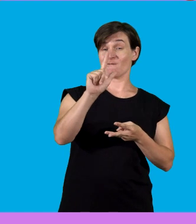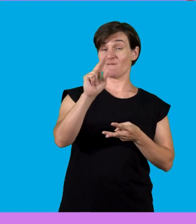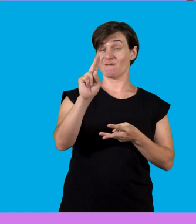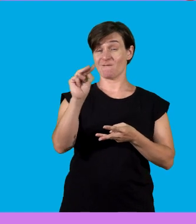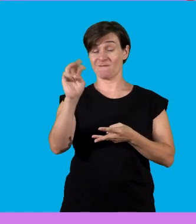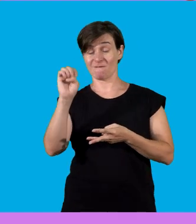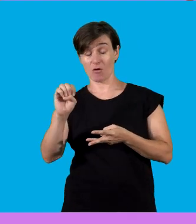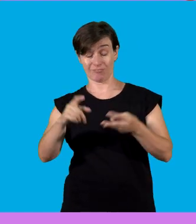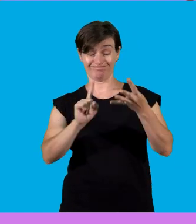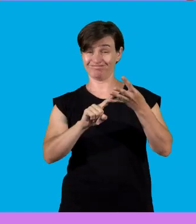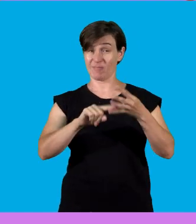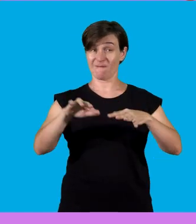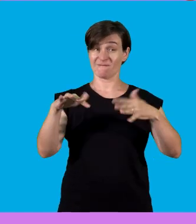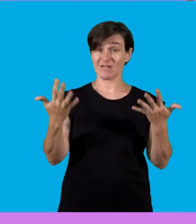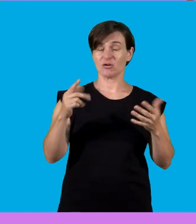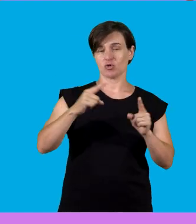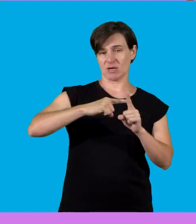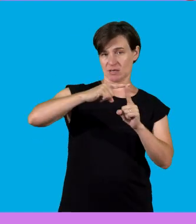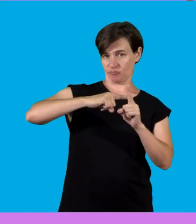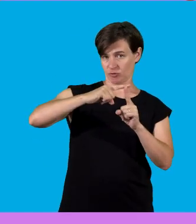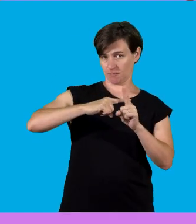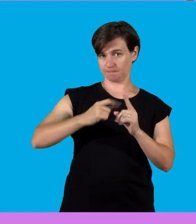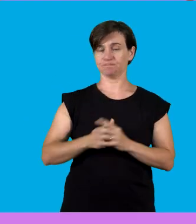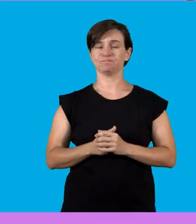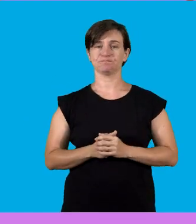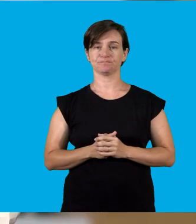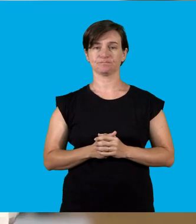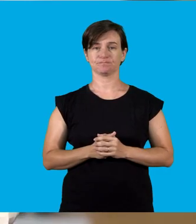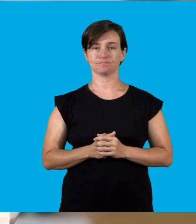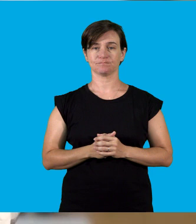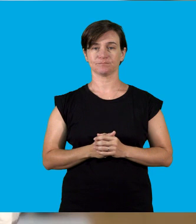we finish off with temperature.